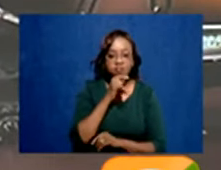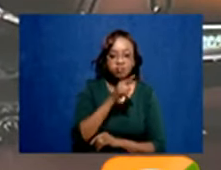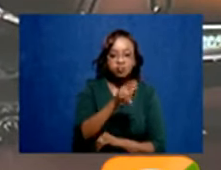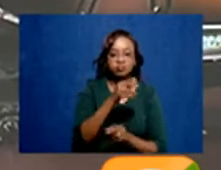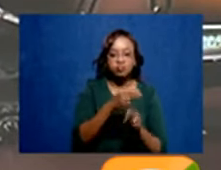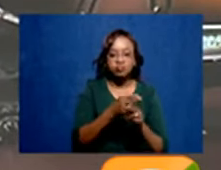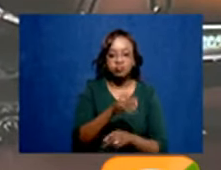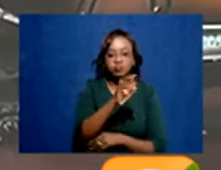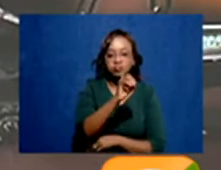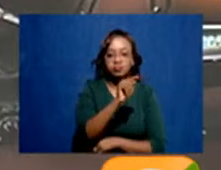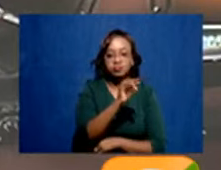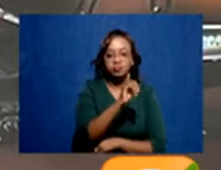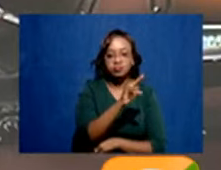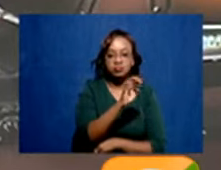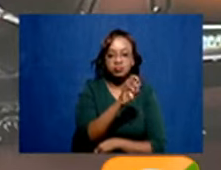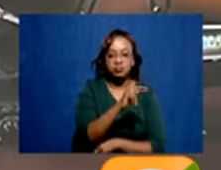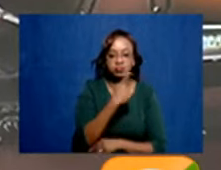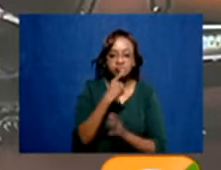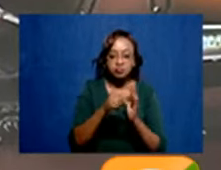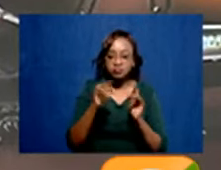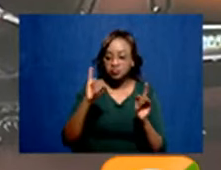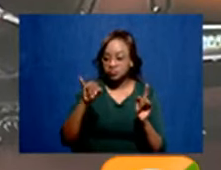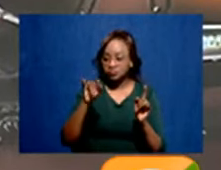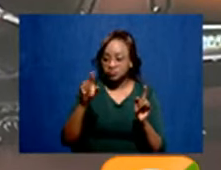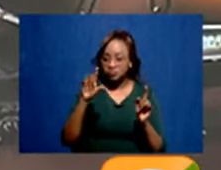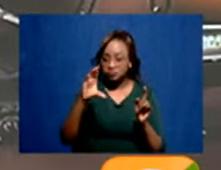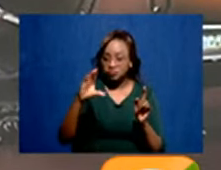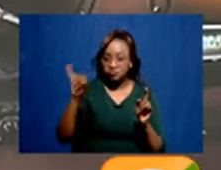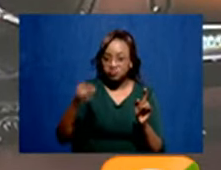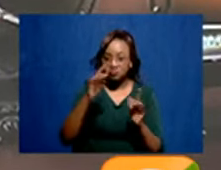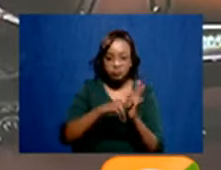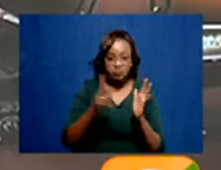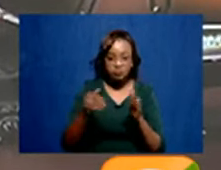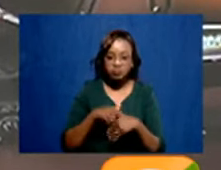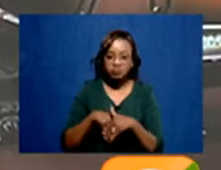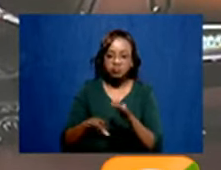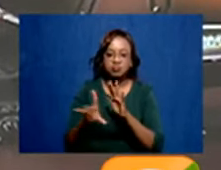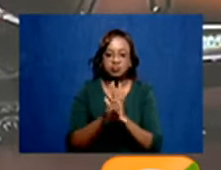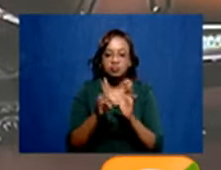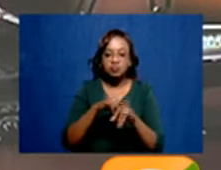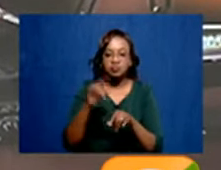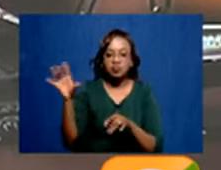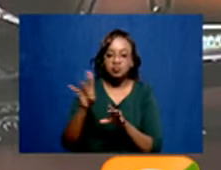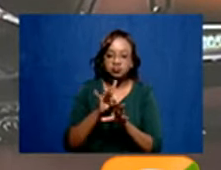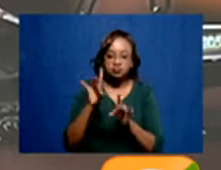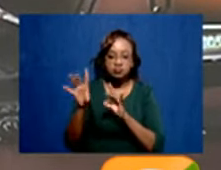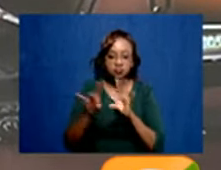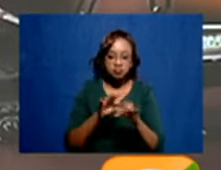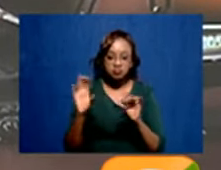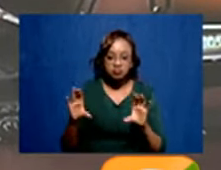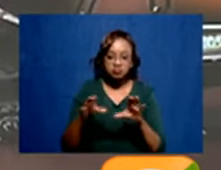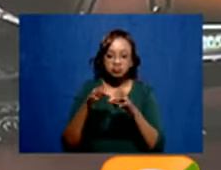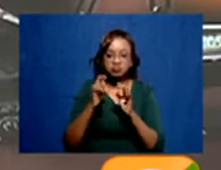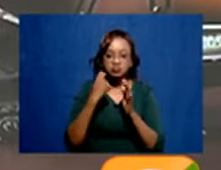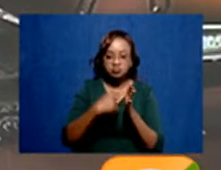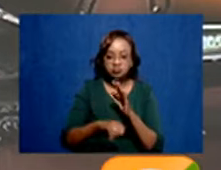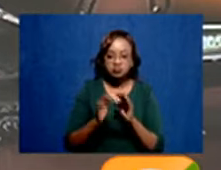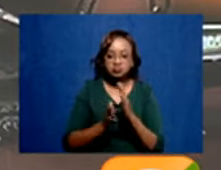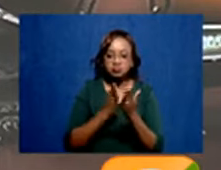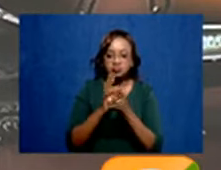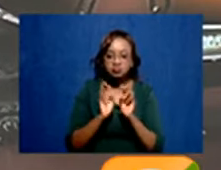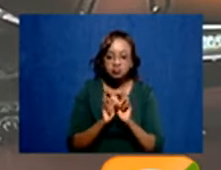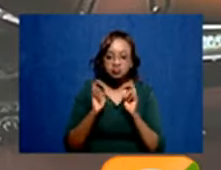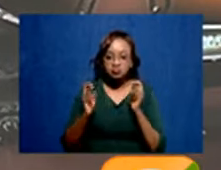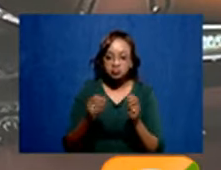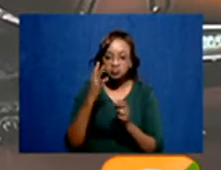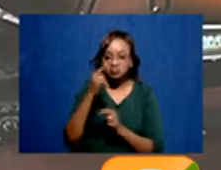Kojo Otieno, claims that the Chief Justice failed to follow the law in appointing members of the Tax Appeal Tribunal. Otieno claims that